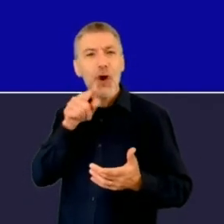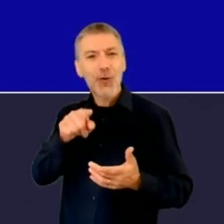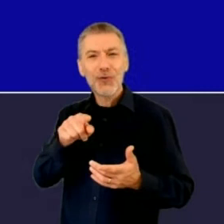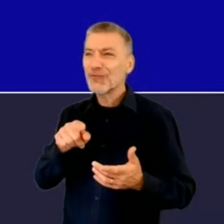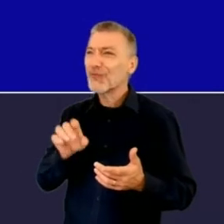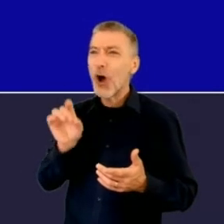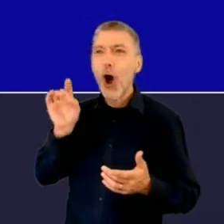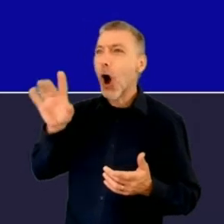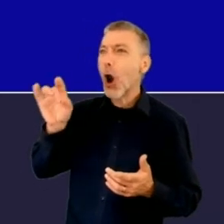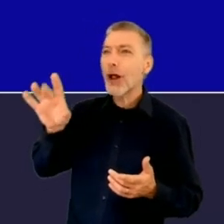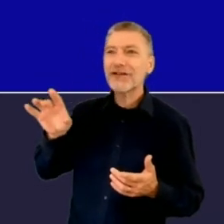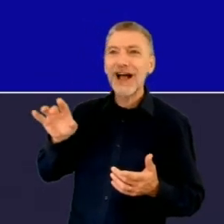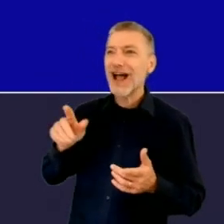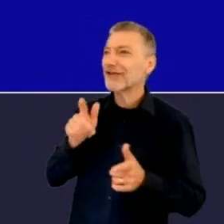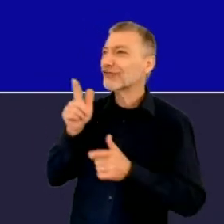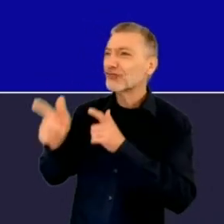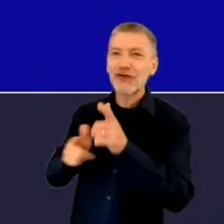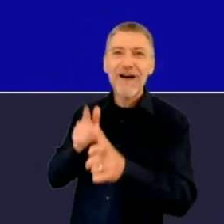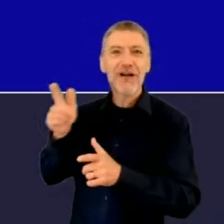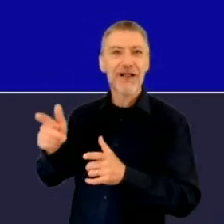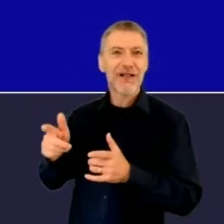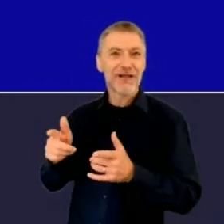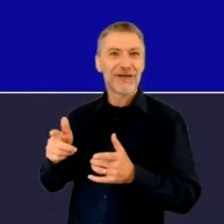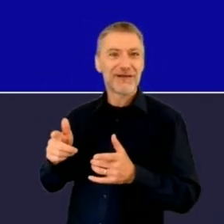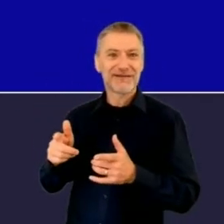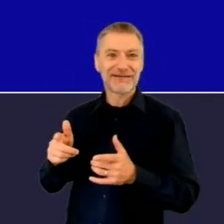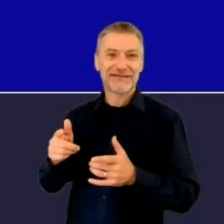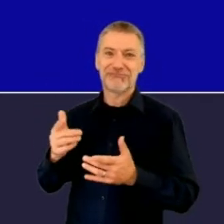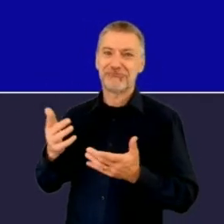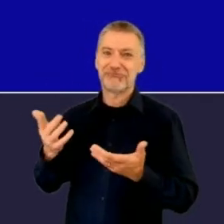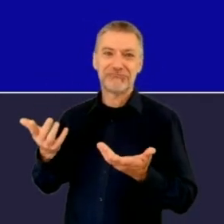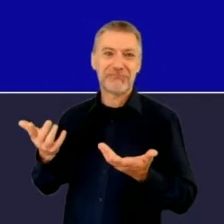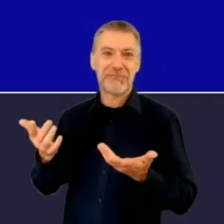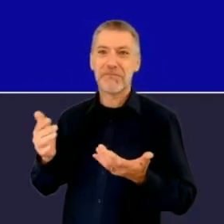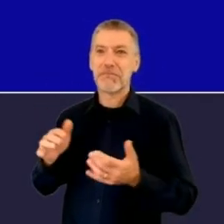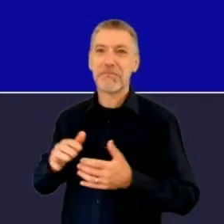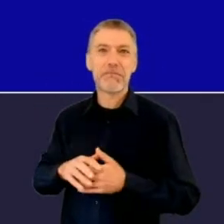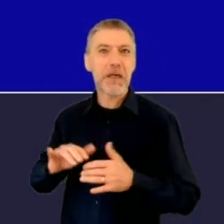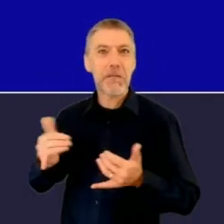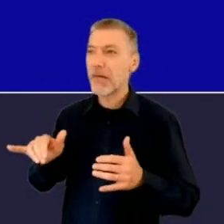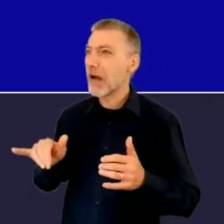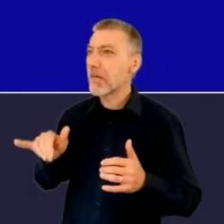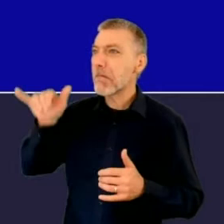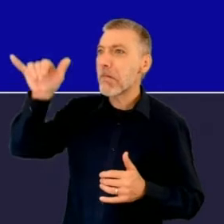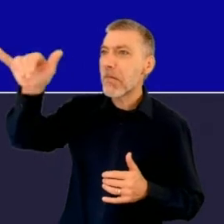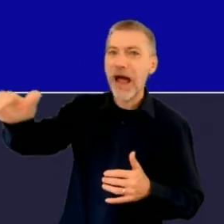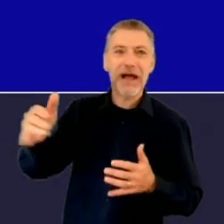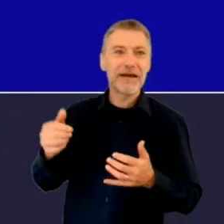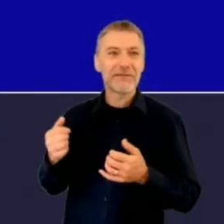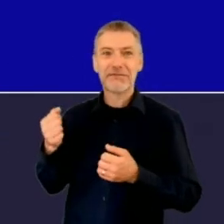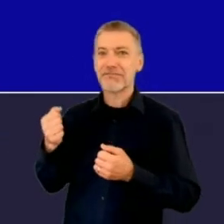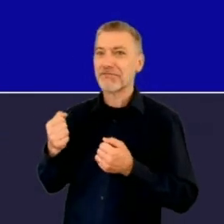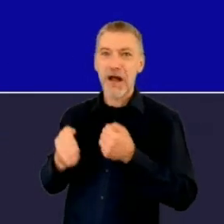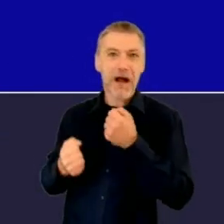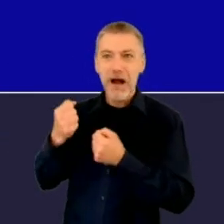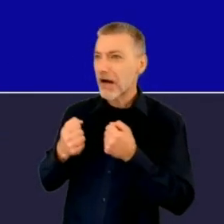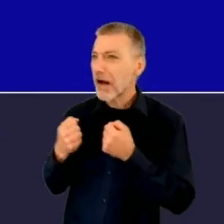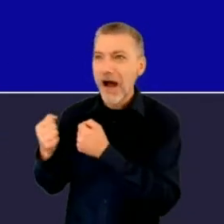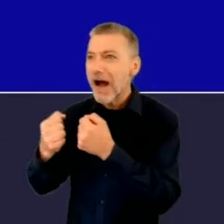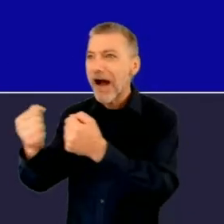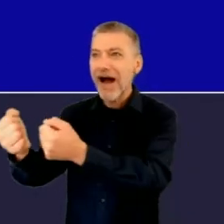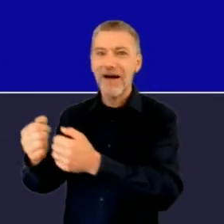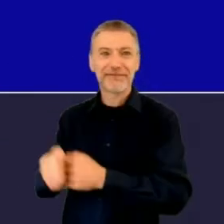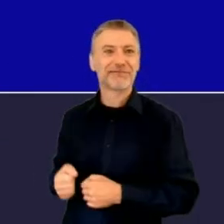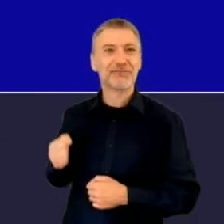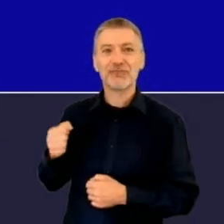go traveling, you'll often use a plane or a car or a train. And also, when you're heating